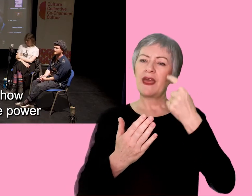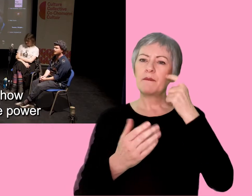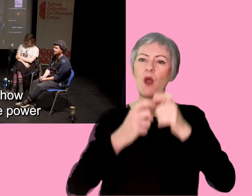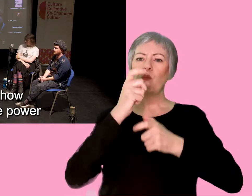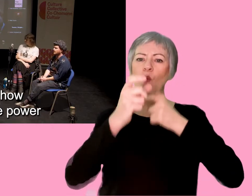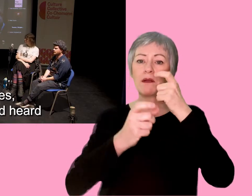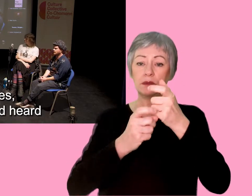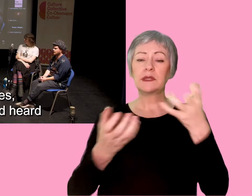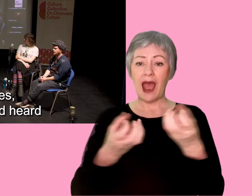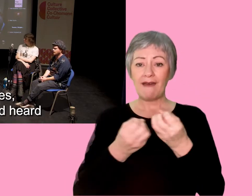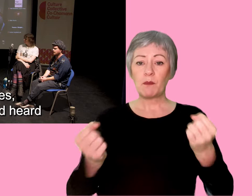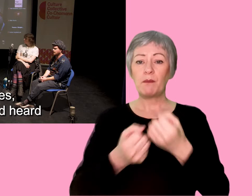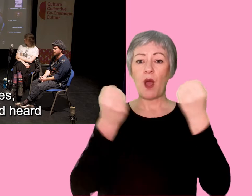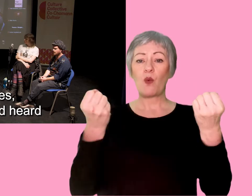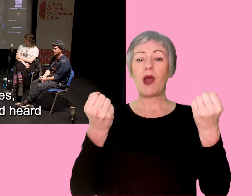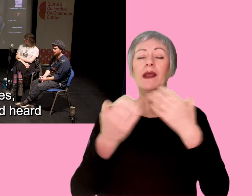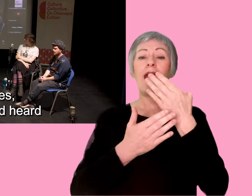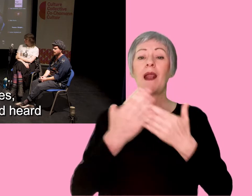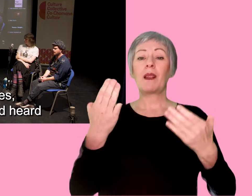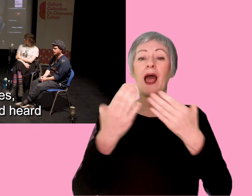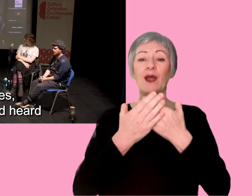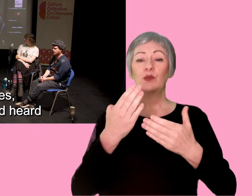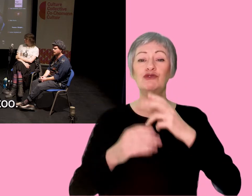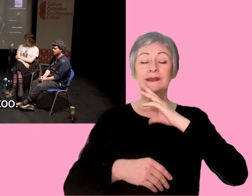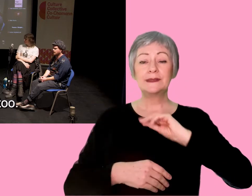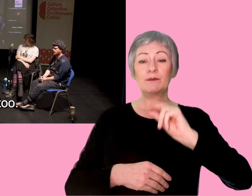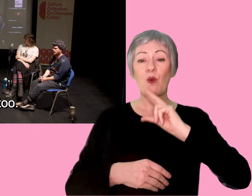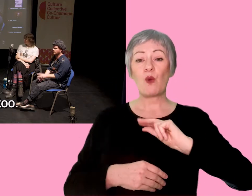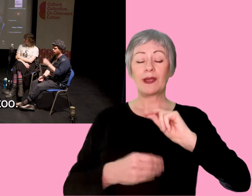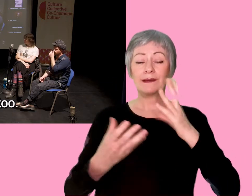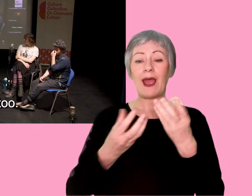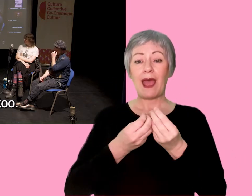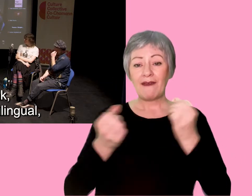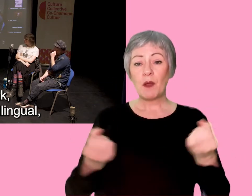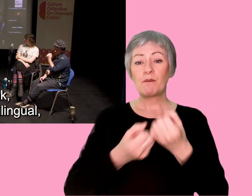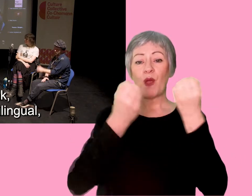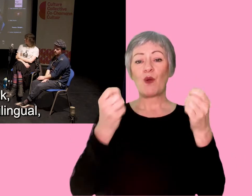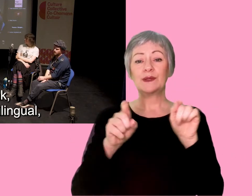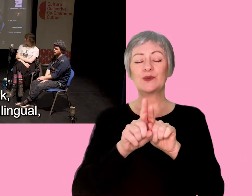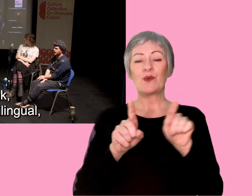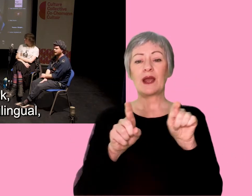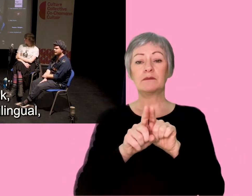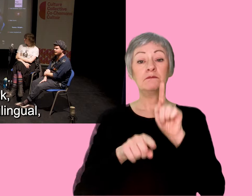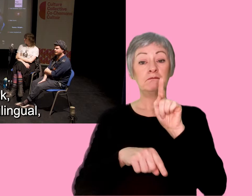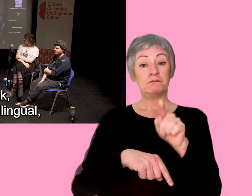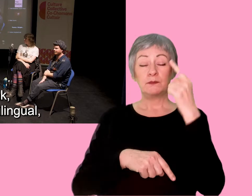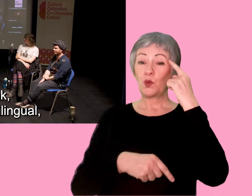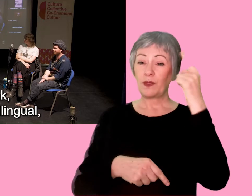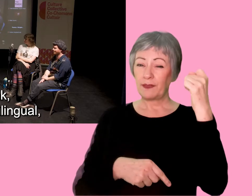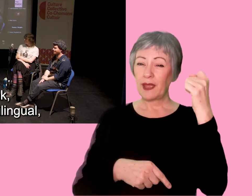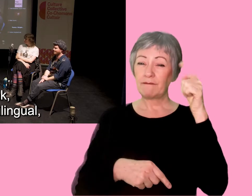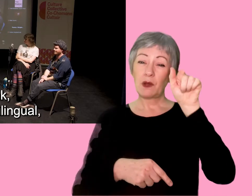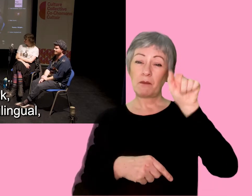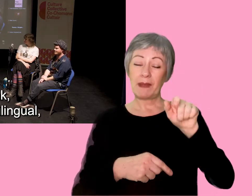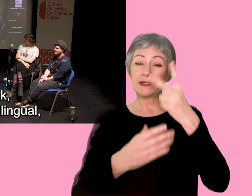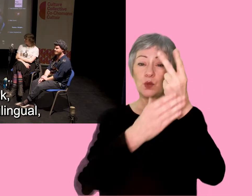have power, and the languages words are spoken and heard in have power too. And do you think for someone who